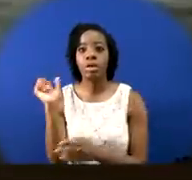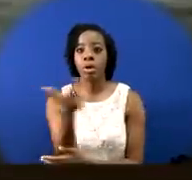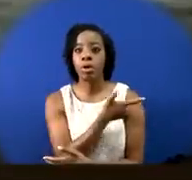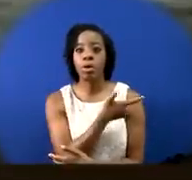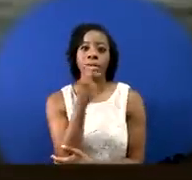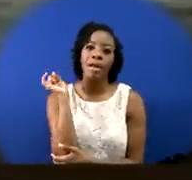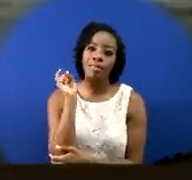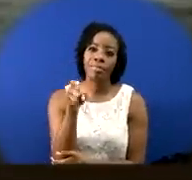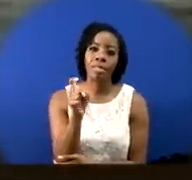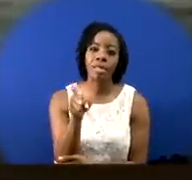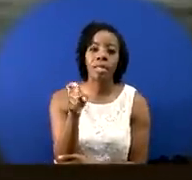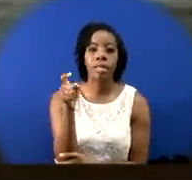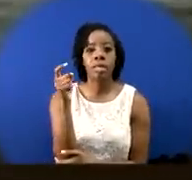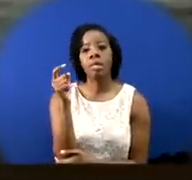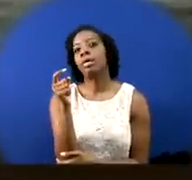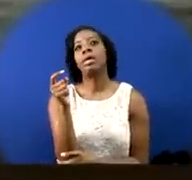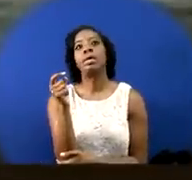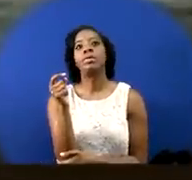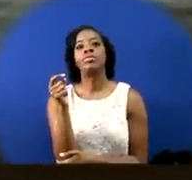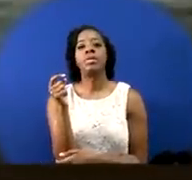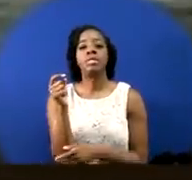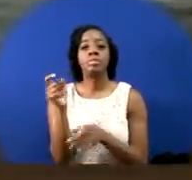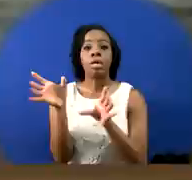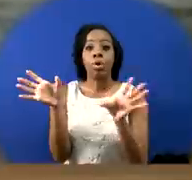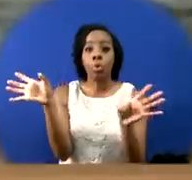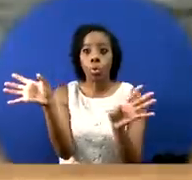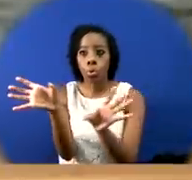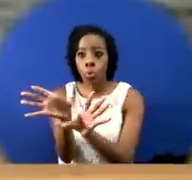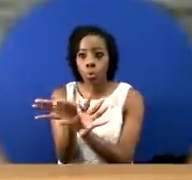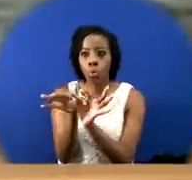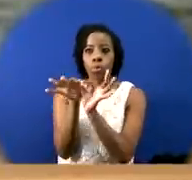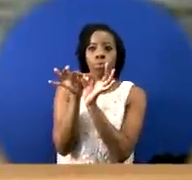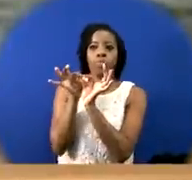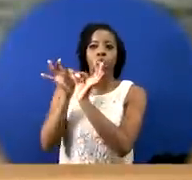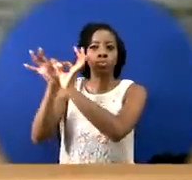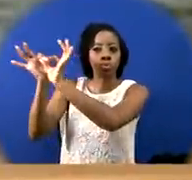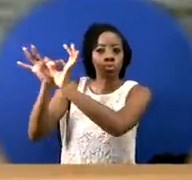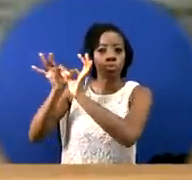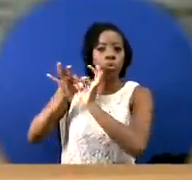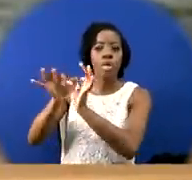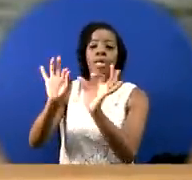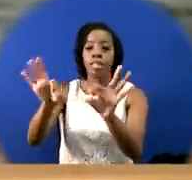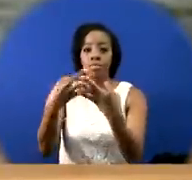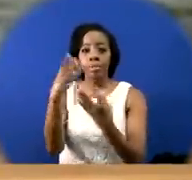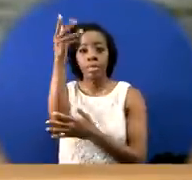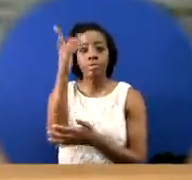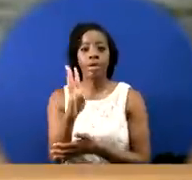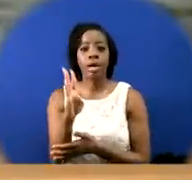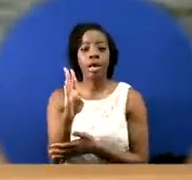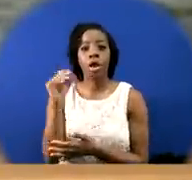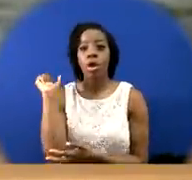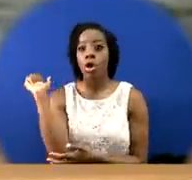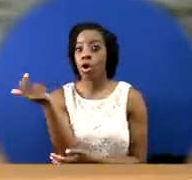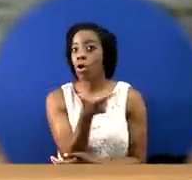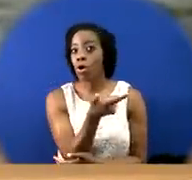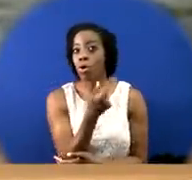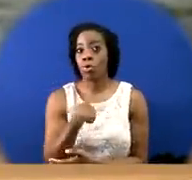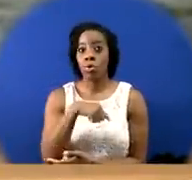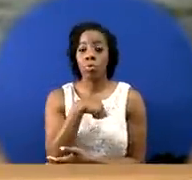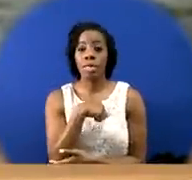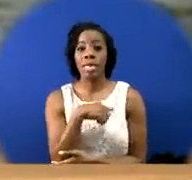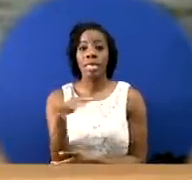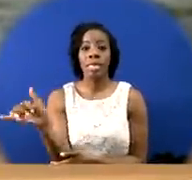stand in need of being reclaimed, reconstituted in the family of God, because all we like sheep